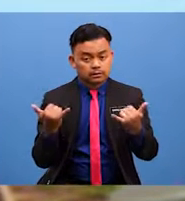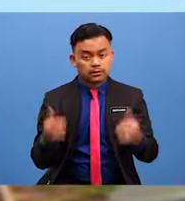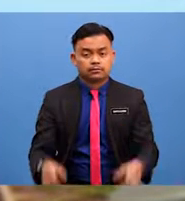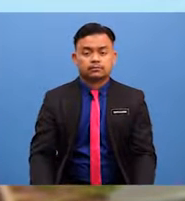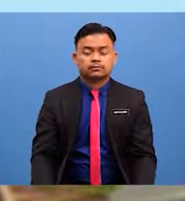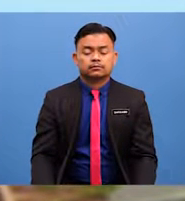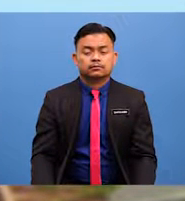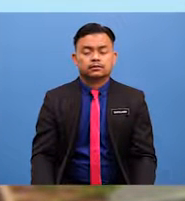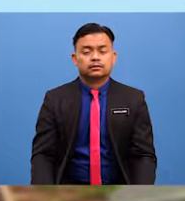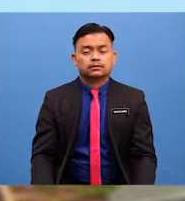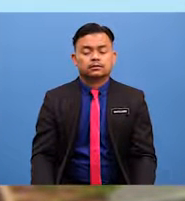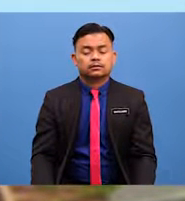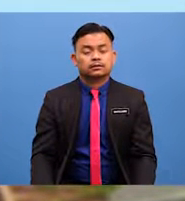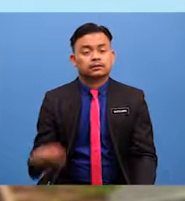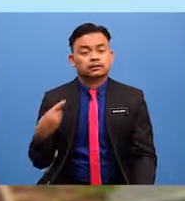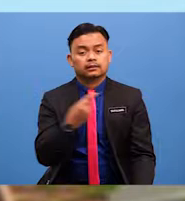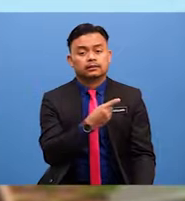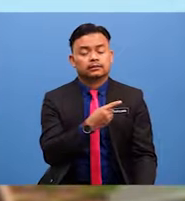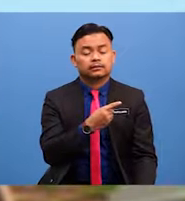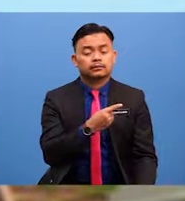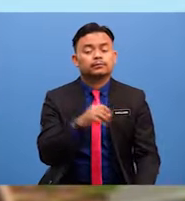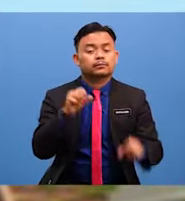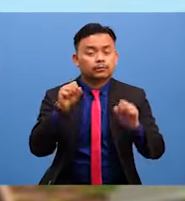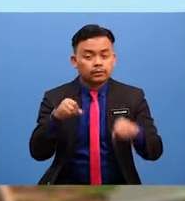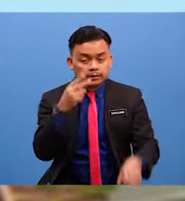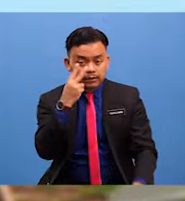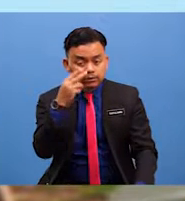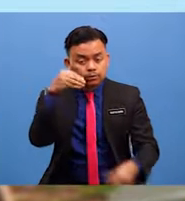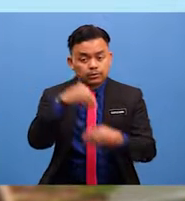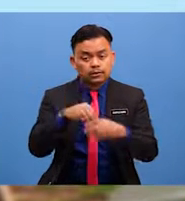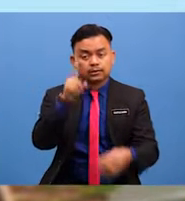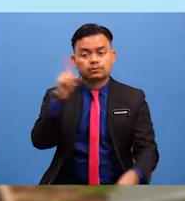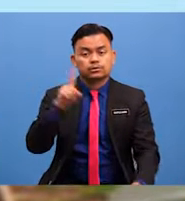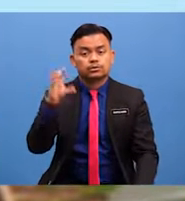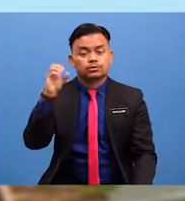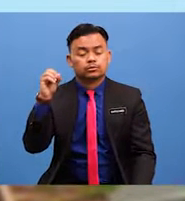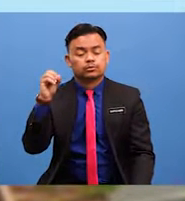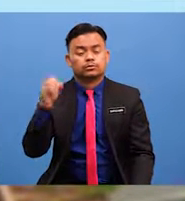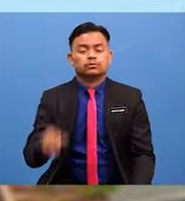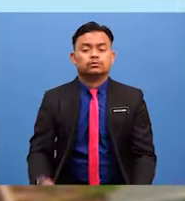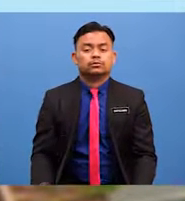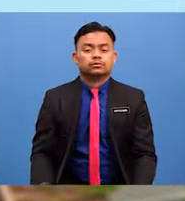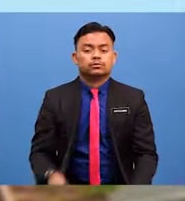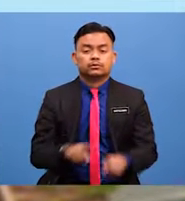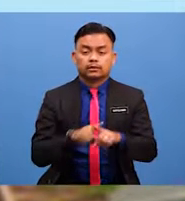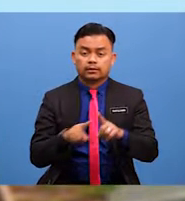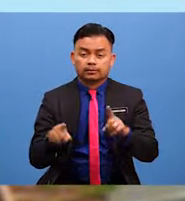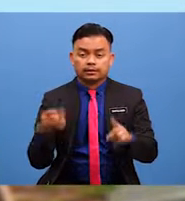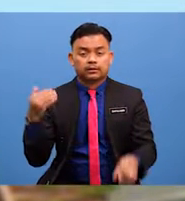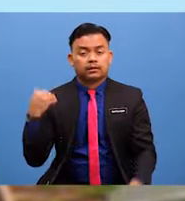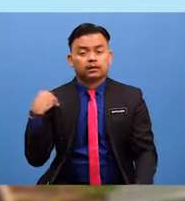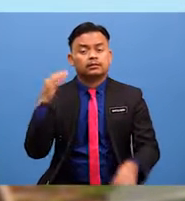be considered lucky if we can see one in a zoo. There are many other animals that are classified